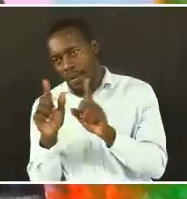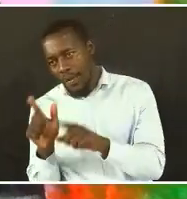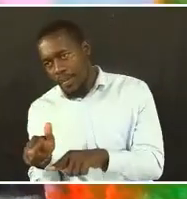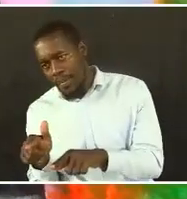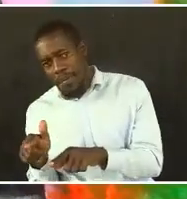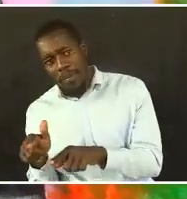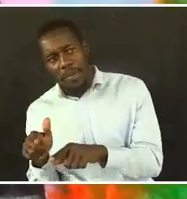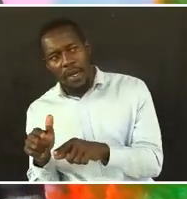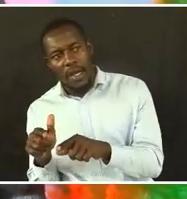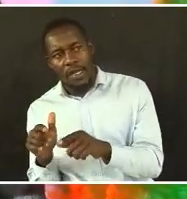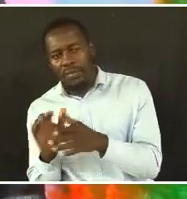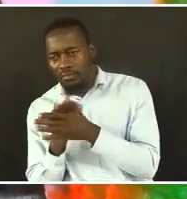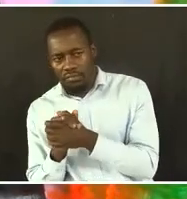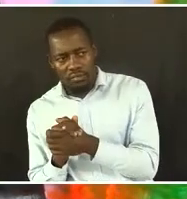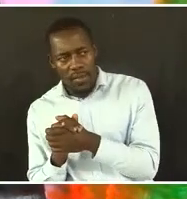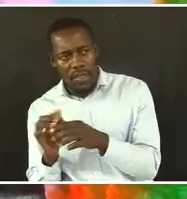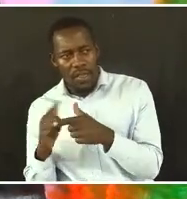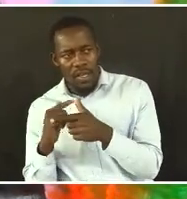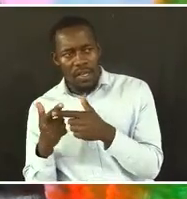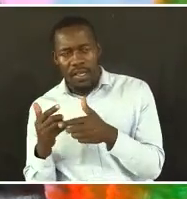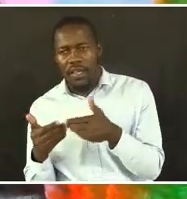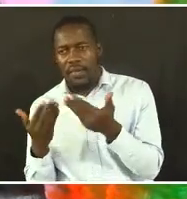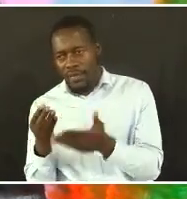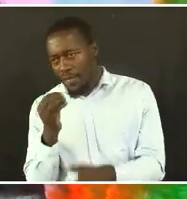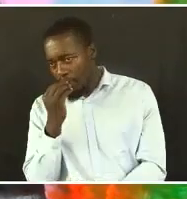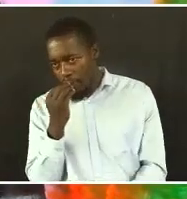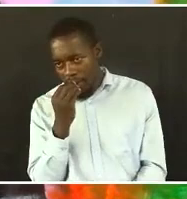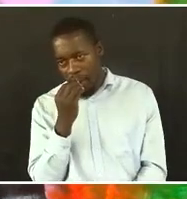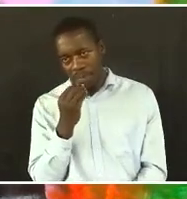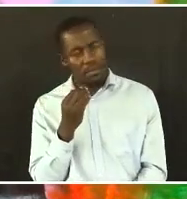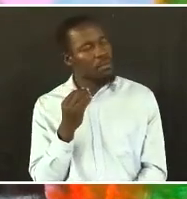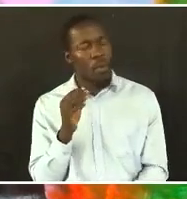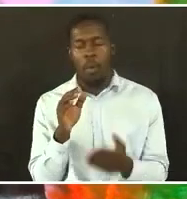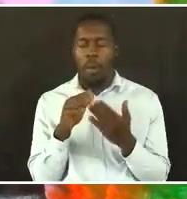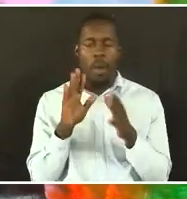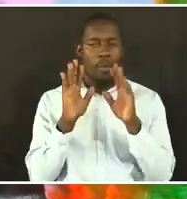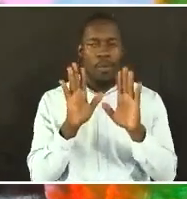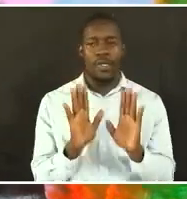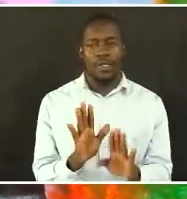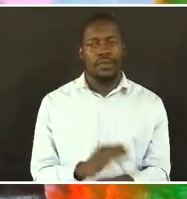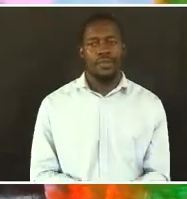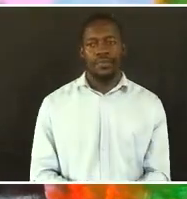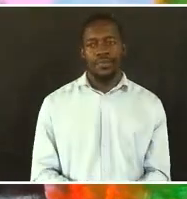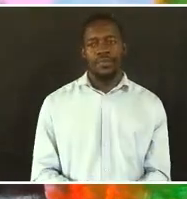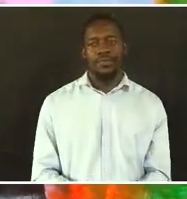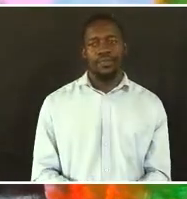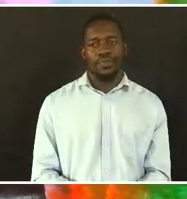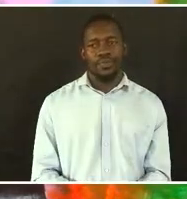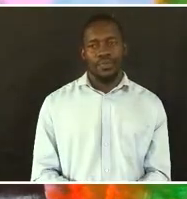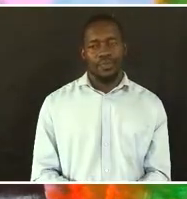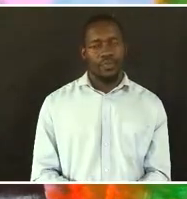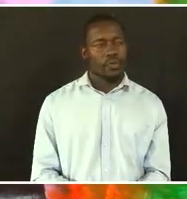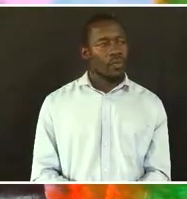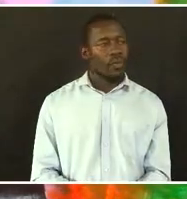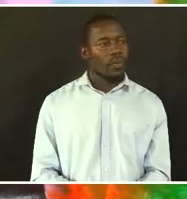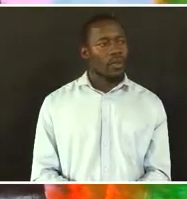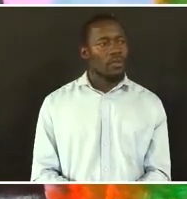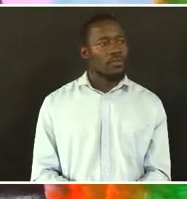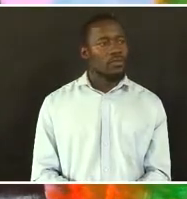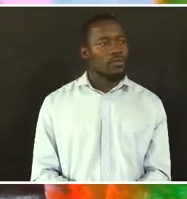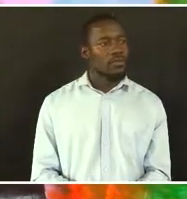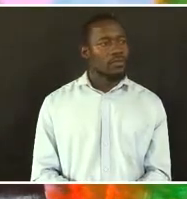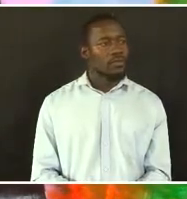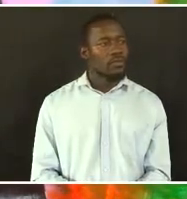Chief, you know what? When I heard your son was here, I decided to prepare this because I know you may not have eaten. And it's true, I was